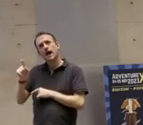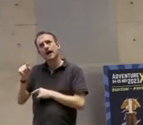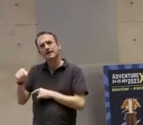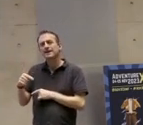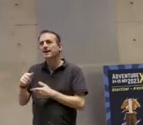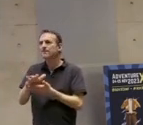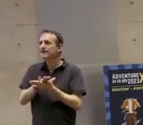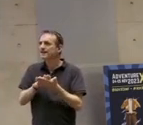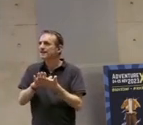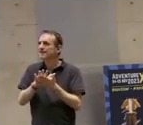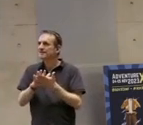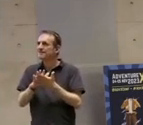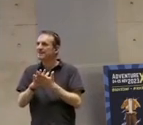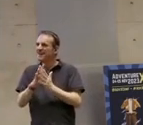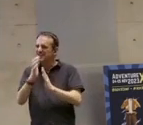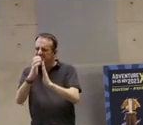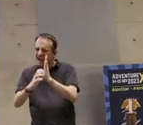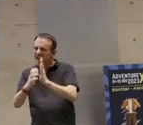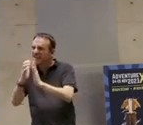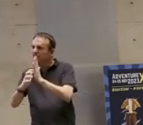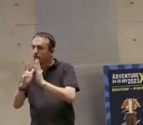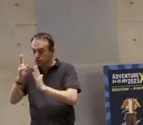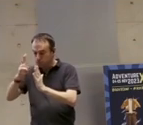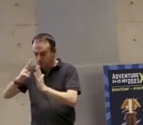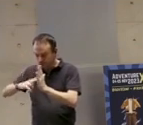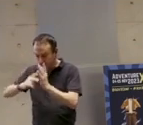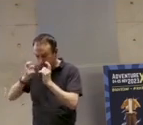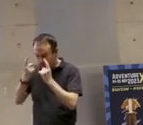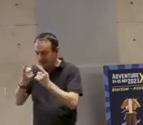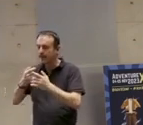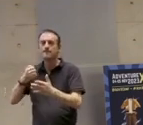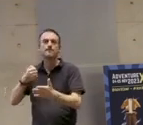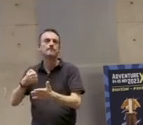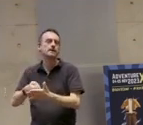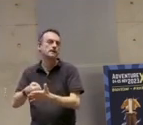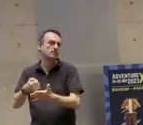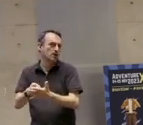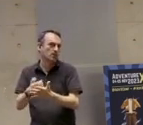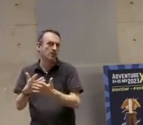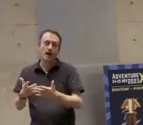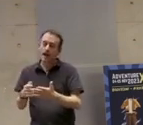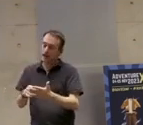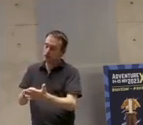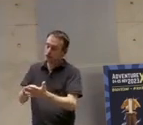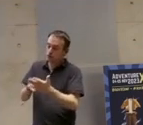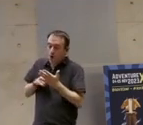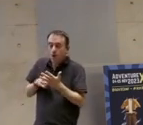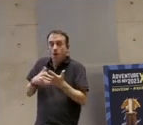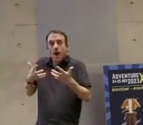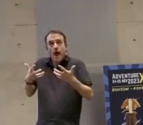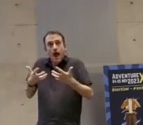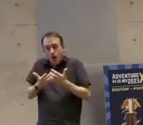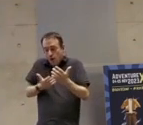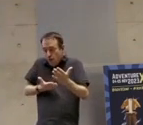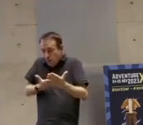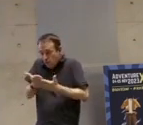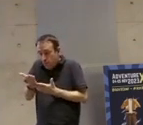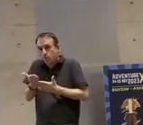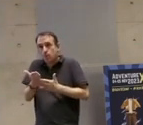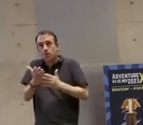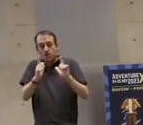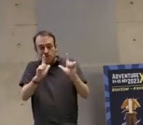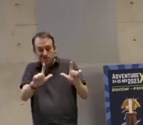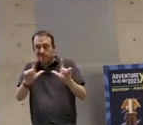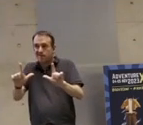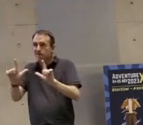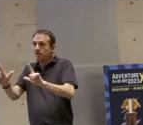of text, minimizing, showing stuff graphically, showing stuff, and as I say, it's ludicrous that I should even have to show it because it